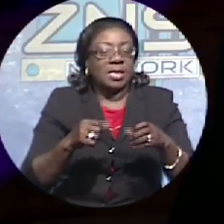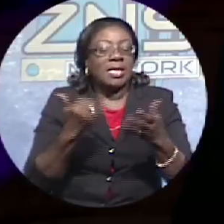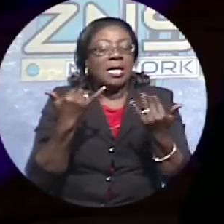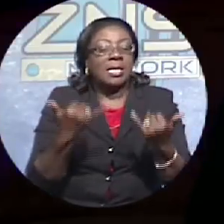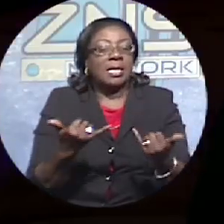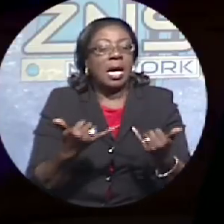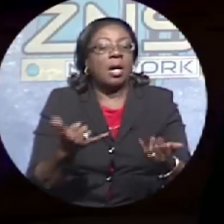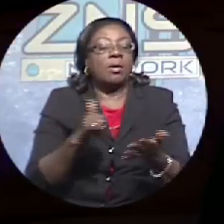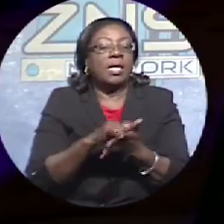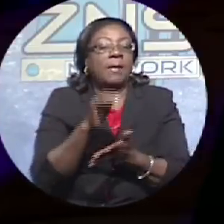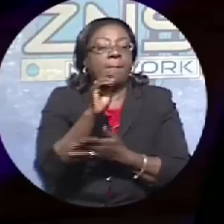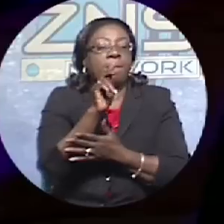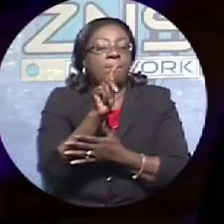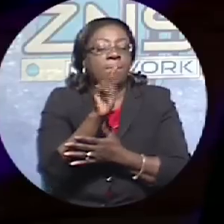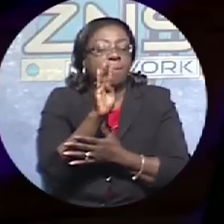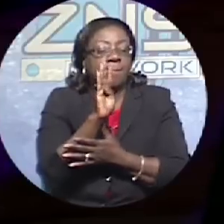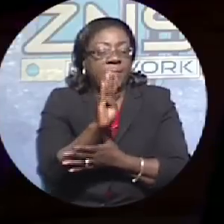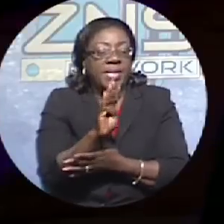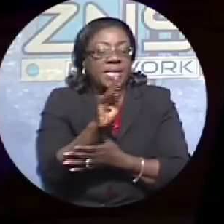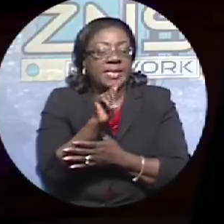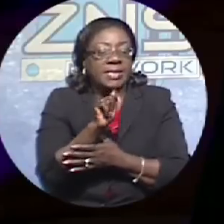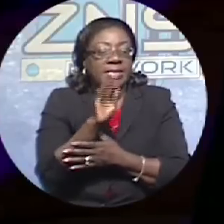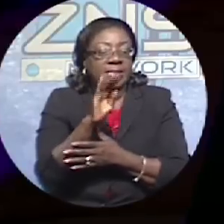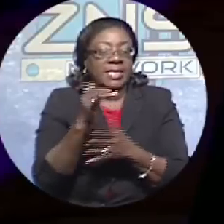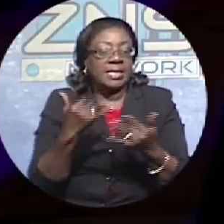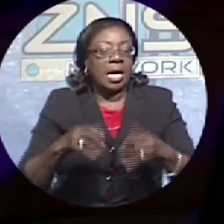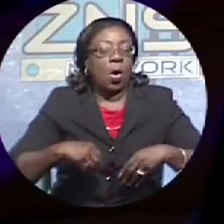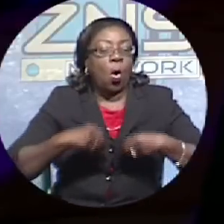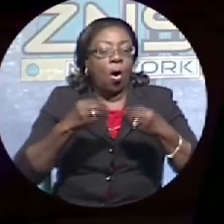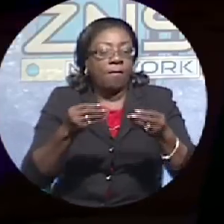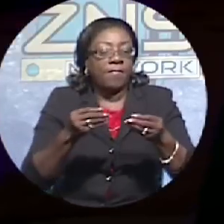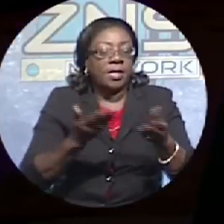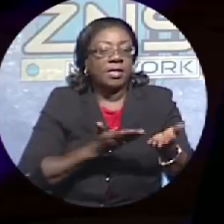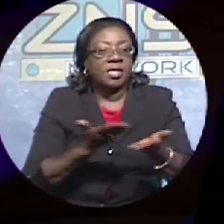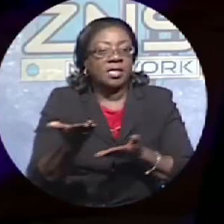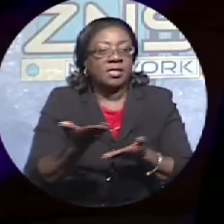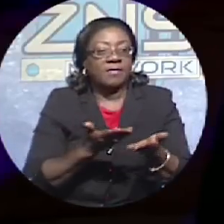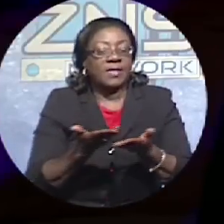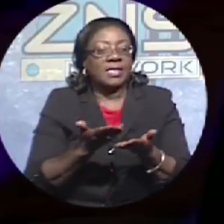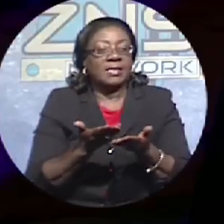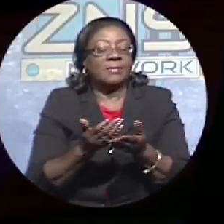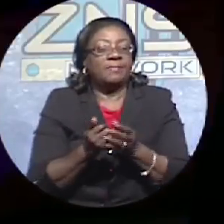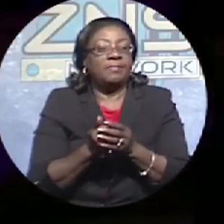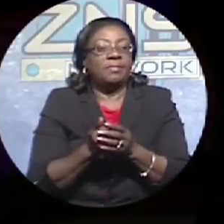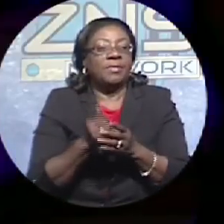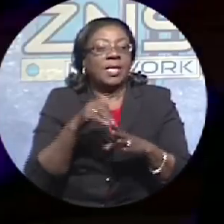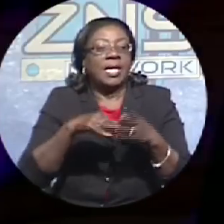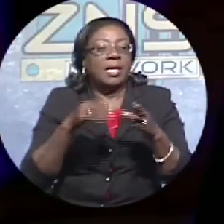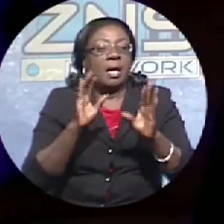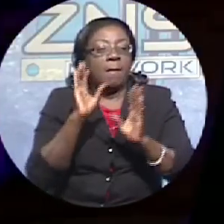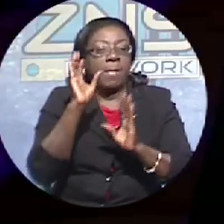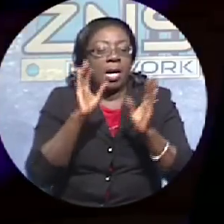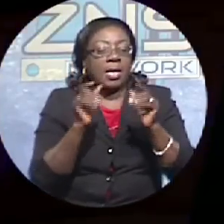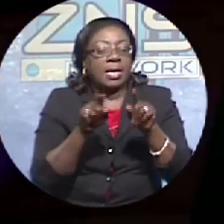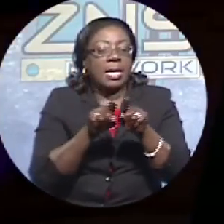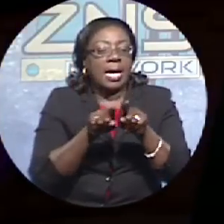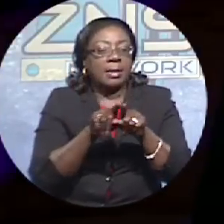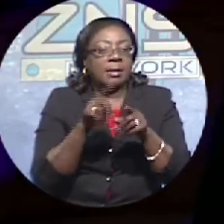service, and so their products, which are LTE capable, will be sold on in a market like the Bahamas through